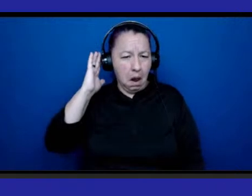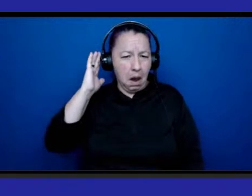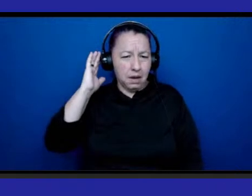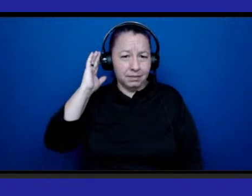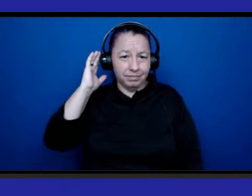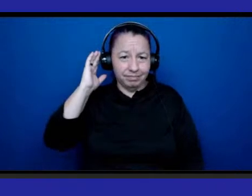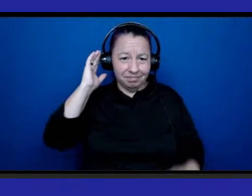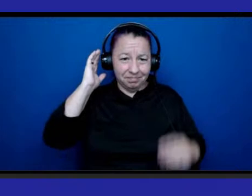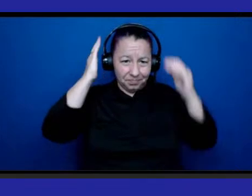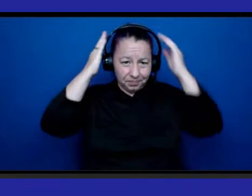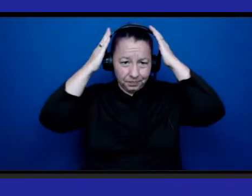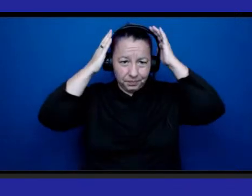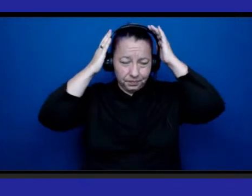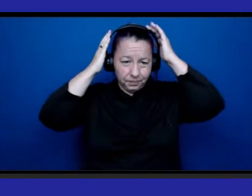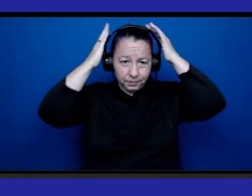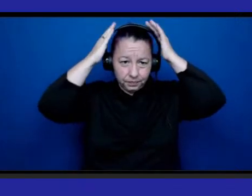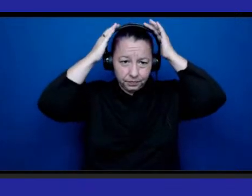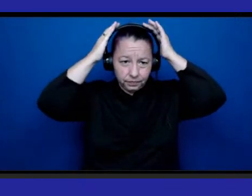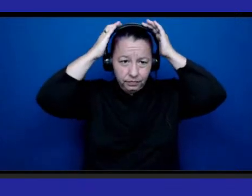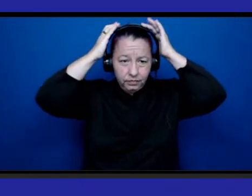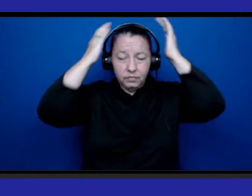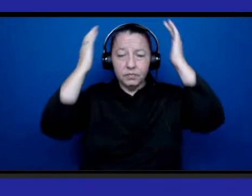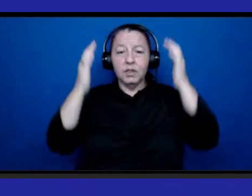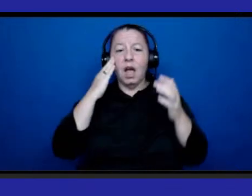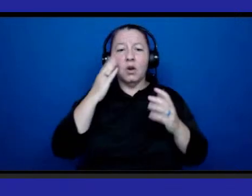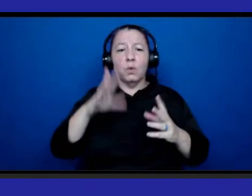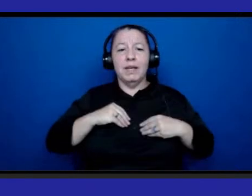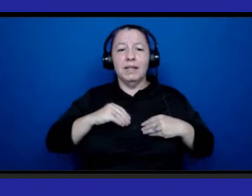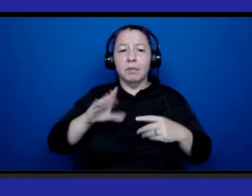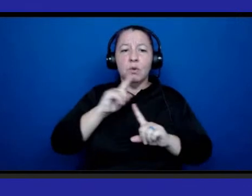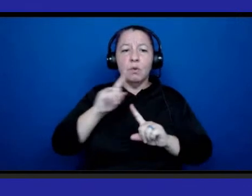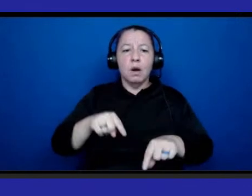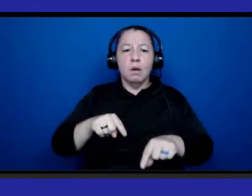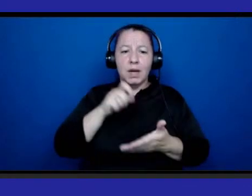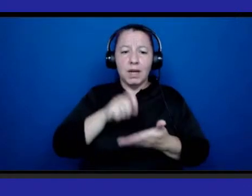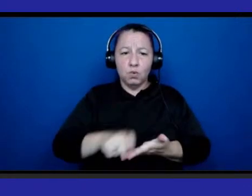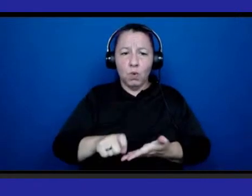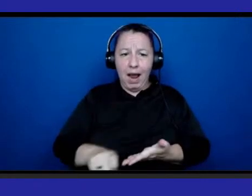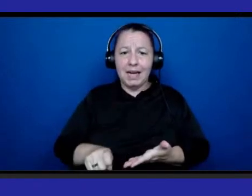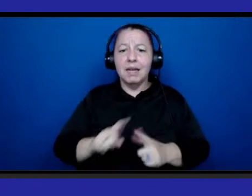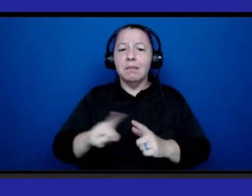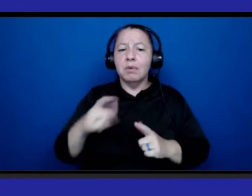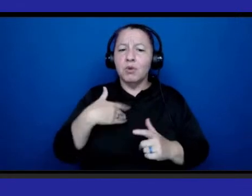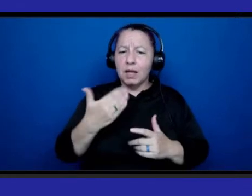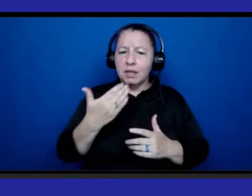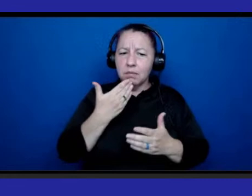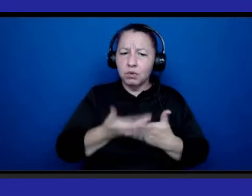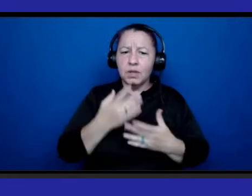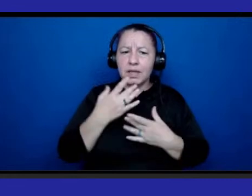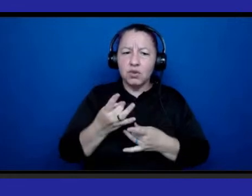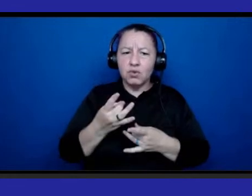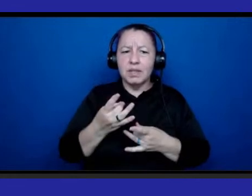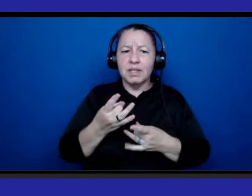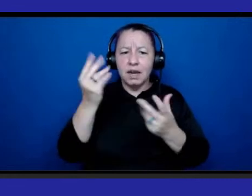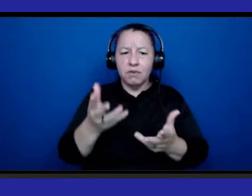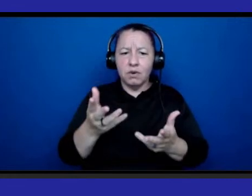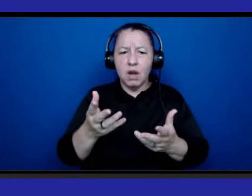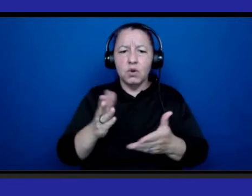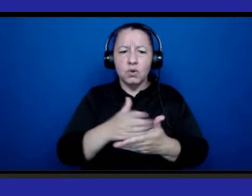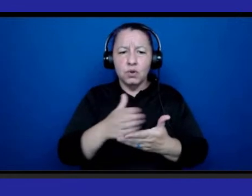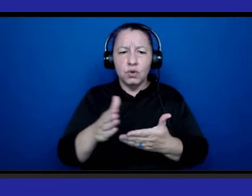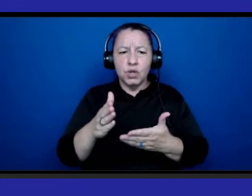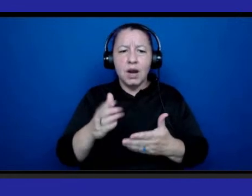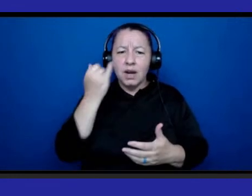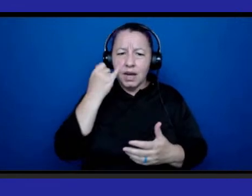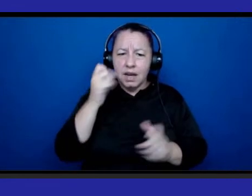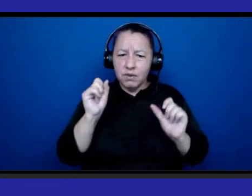of accepted your report in writing, but I think you had some very interesting information to share. If you can